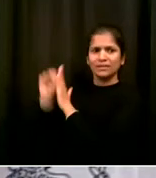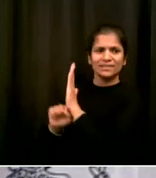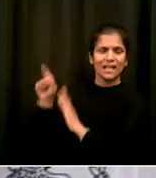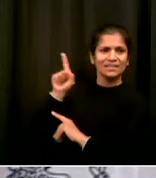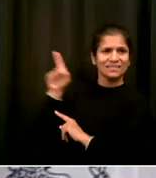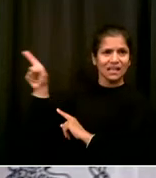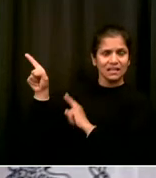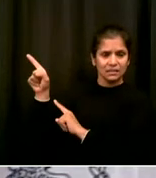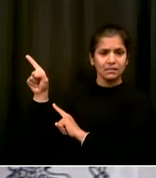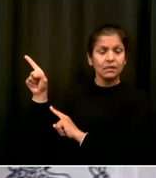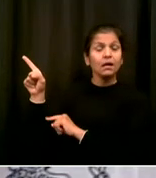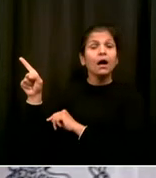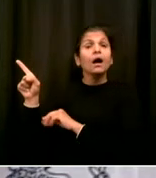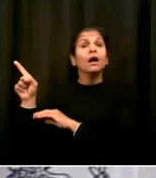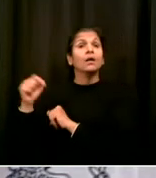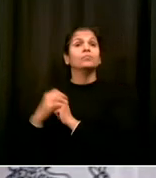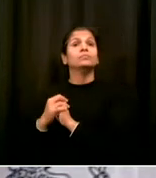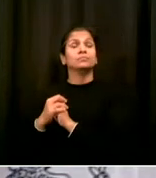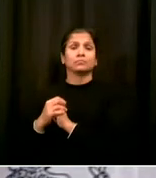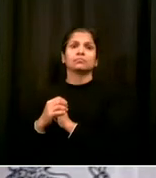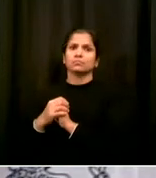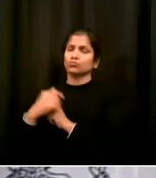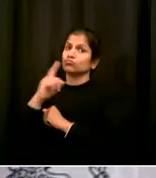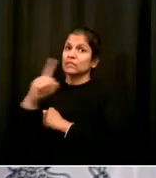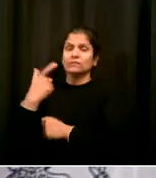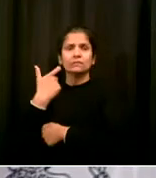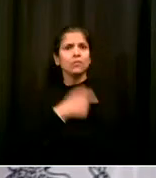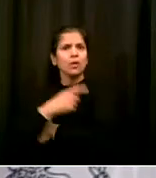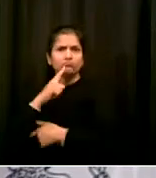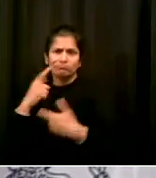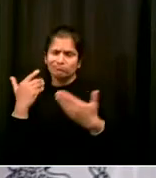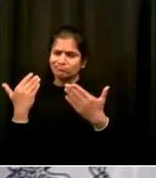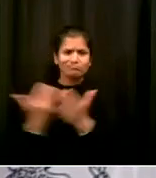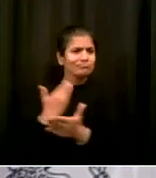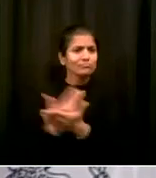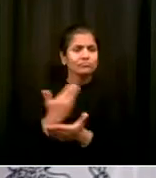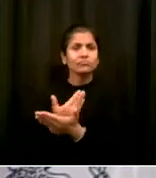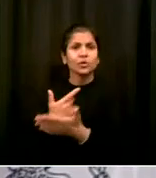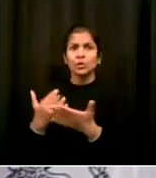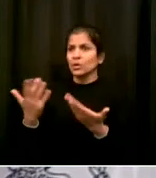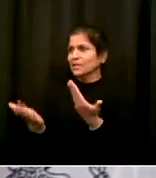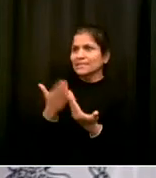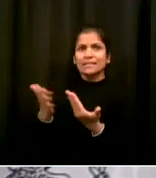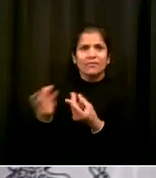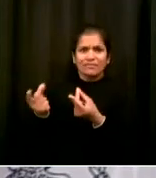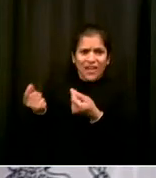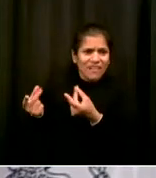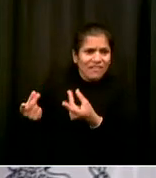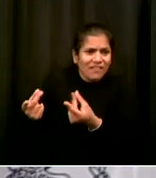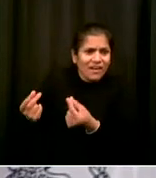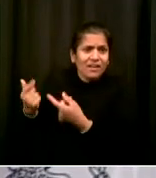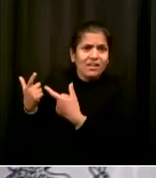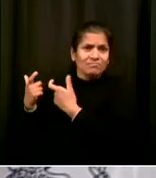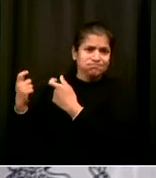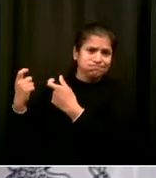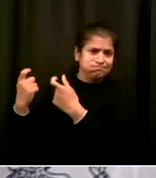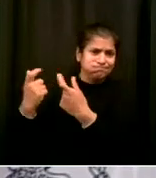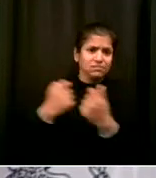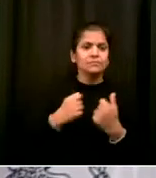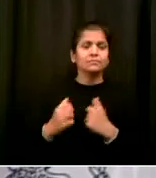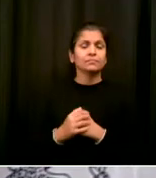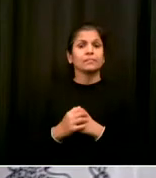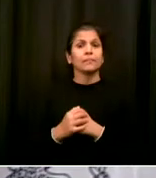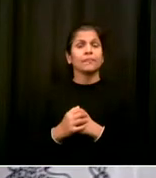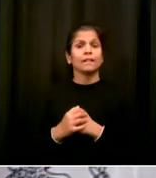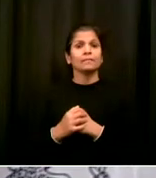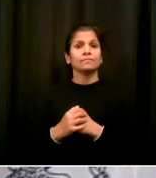vaccine. We've had to be really smart and careful about getting it implemented. We've been working well with the state to figure out the steps, and we're working together